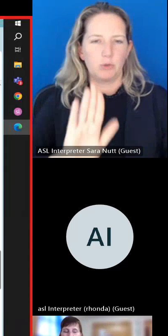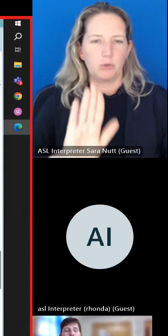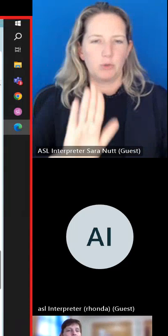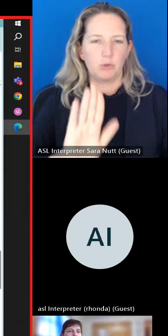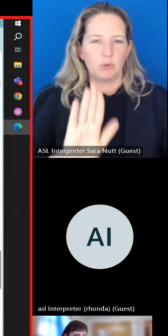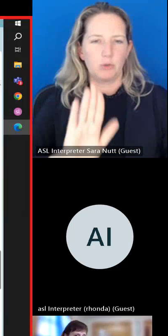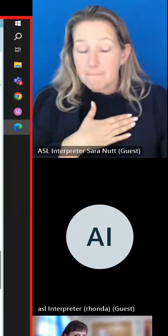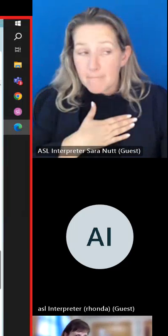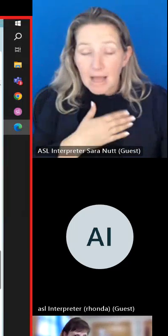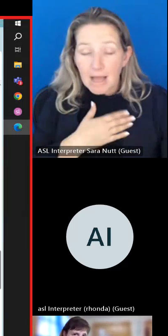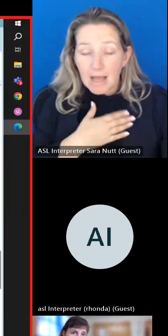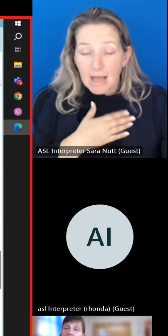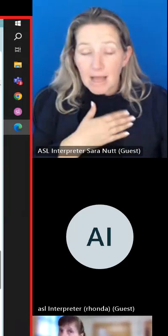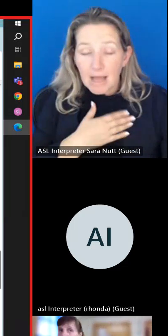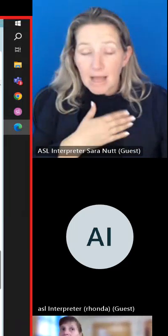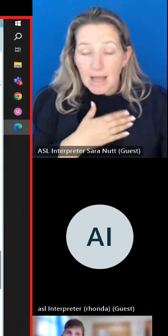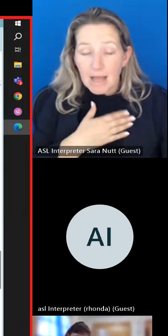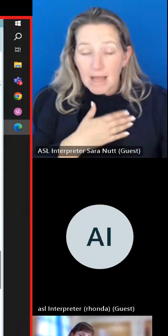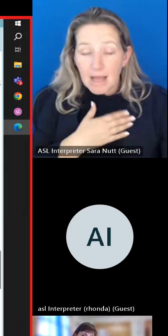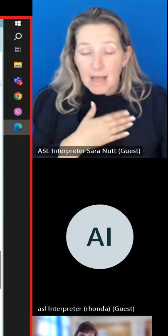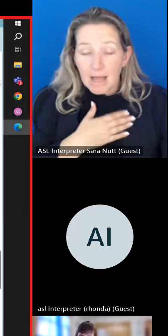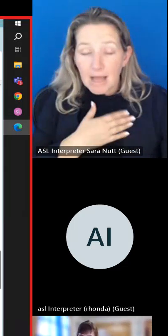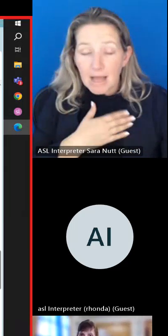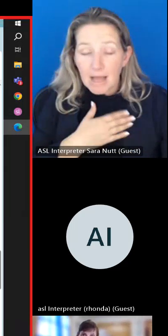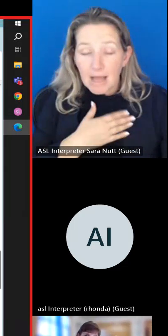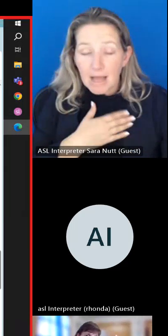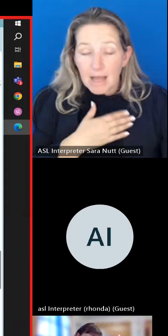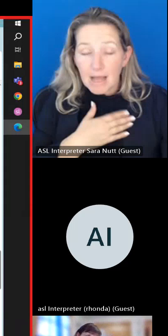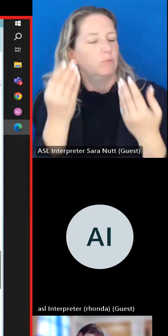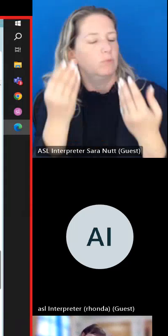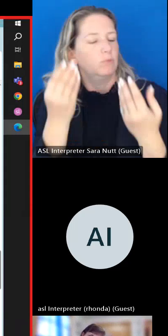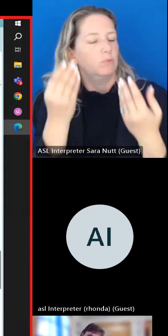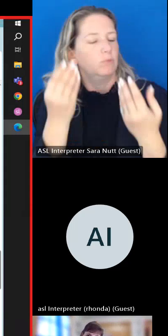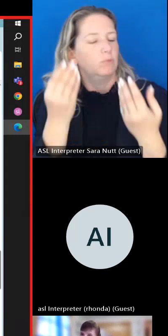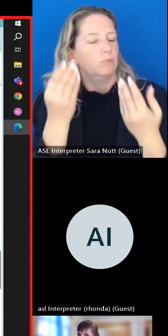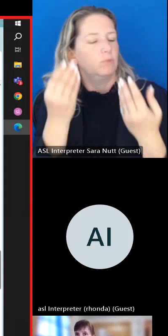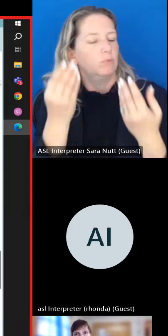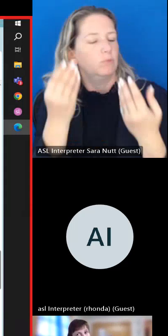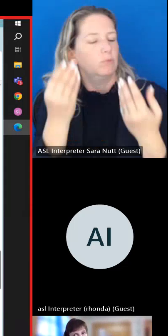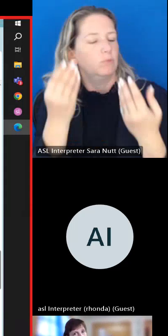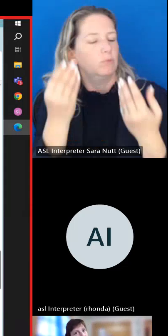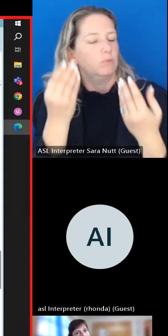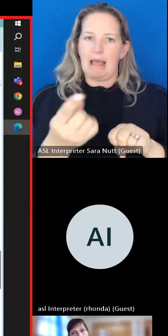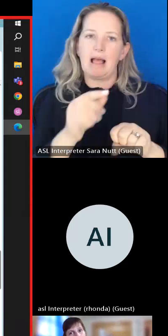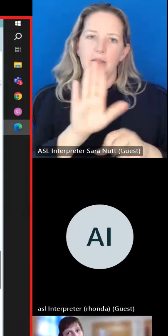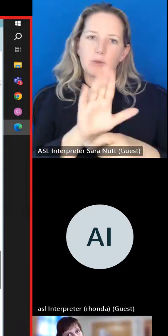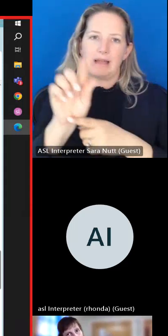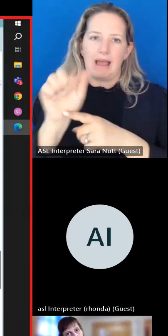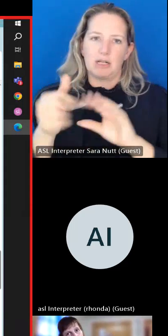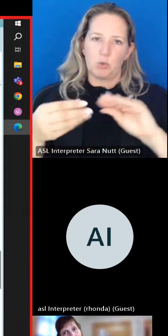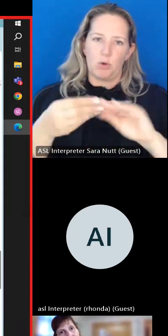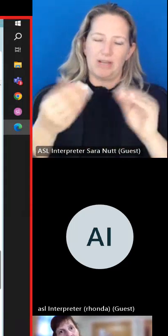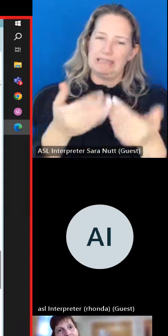can tell the story of your data easily yourself in 5 steps, and you can do the steps